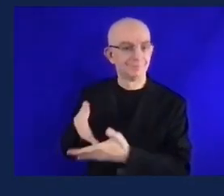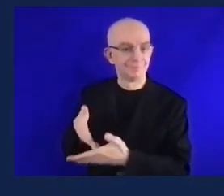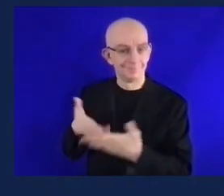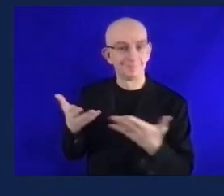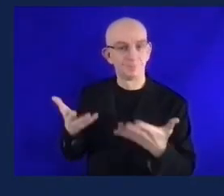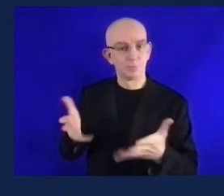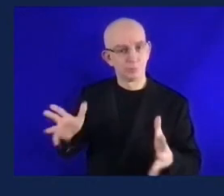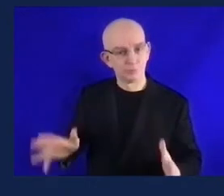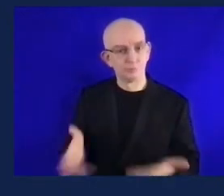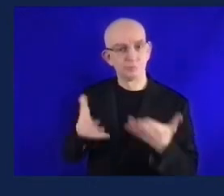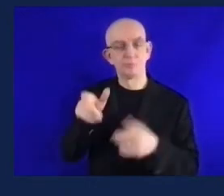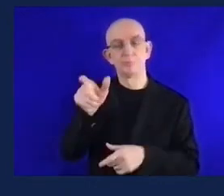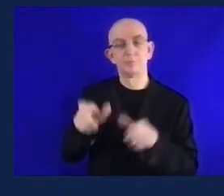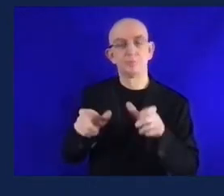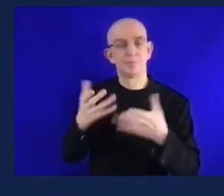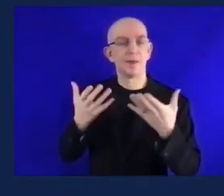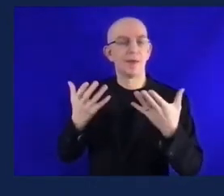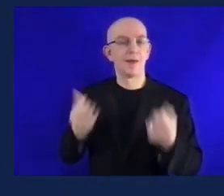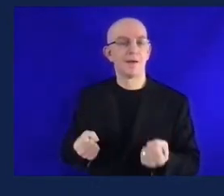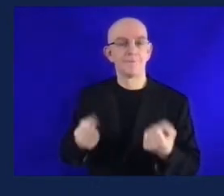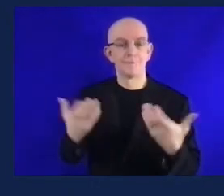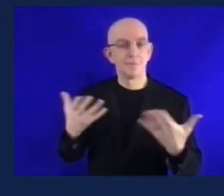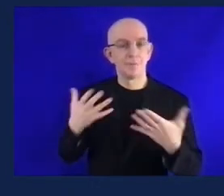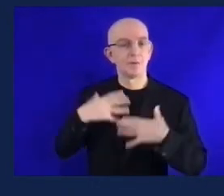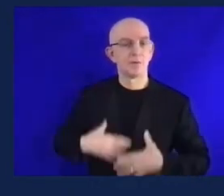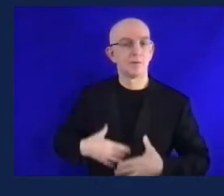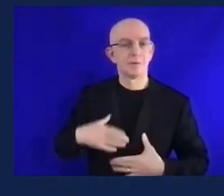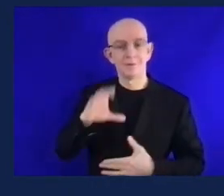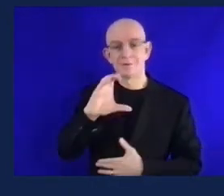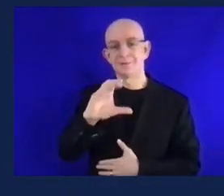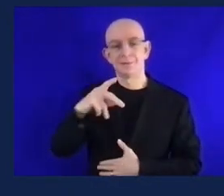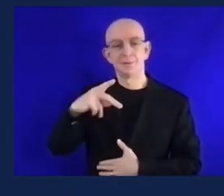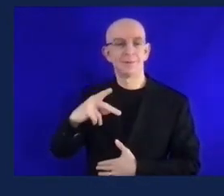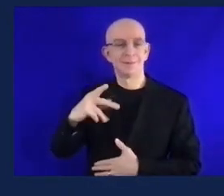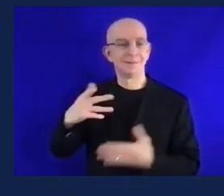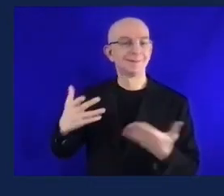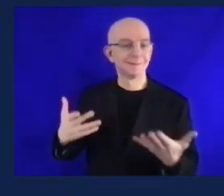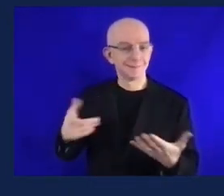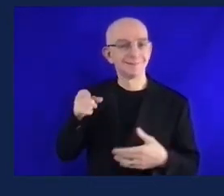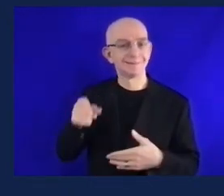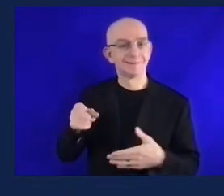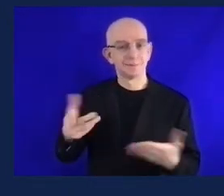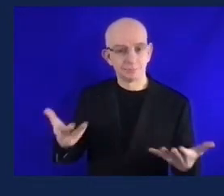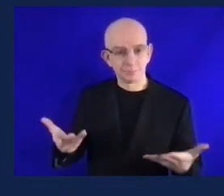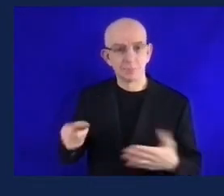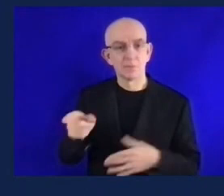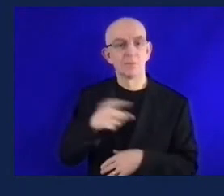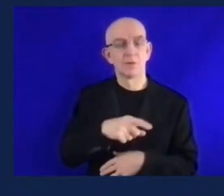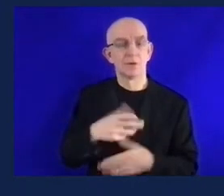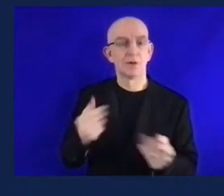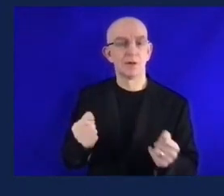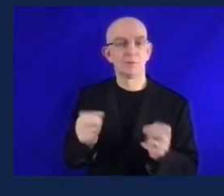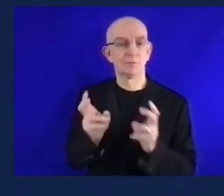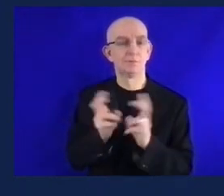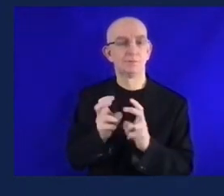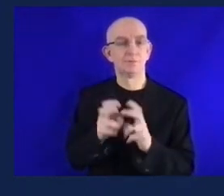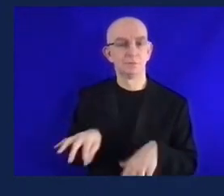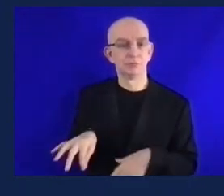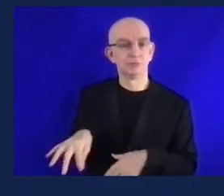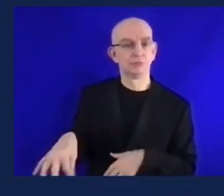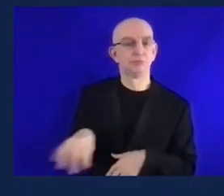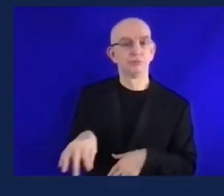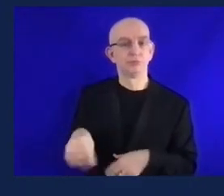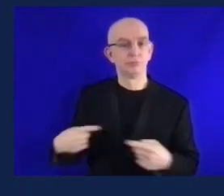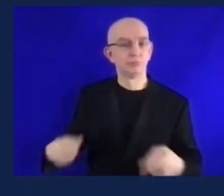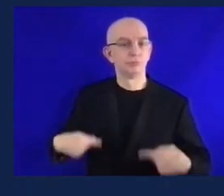sessions, we also have the project Discapacidad, which aims to give awareness sessions and classes to schools.